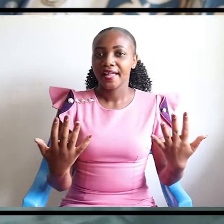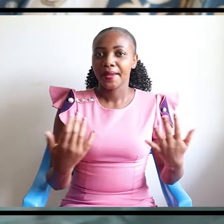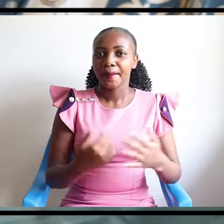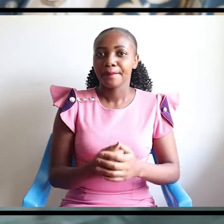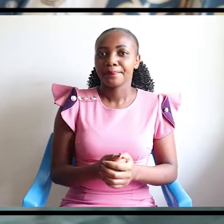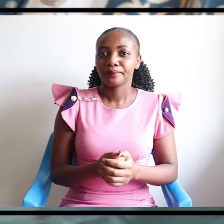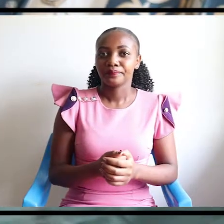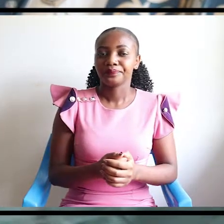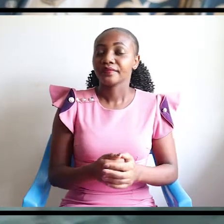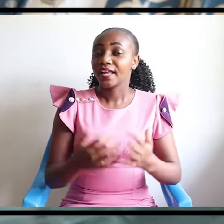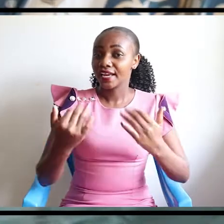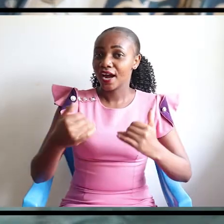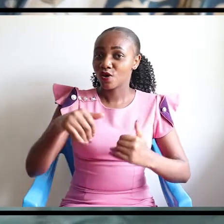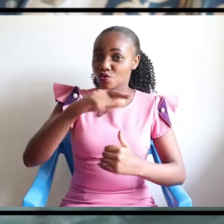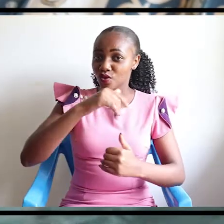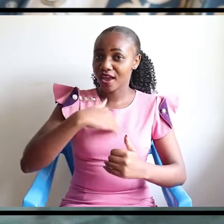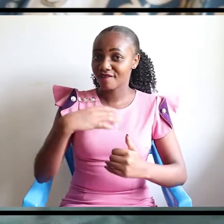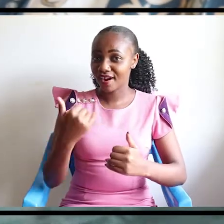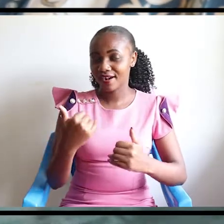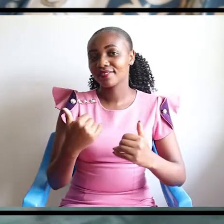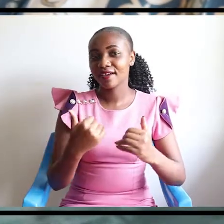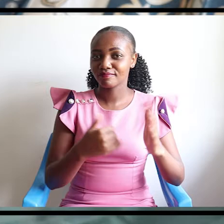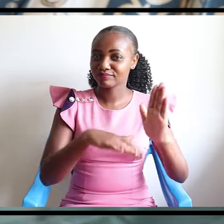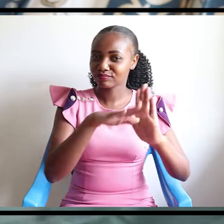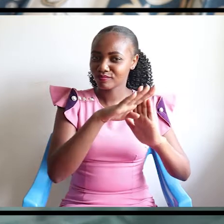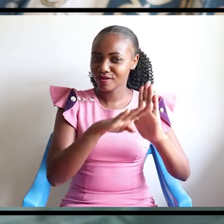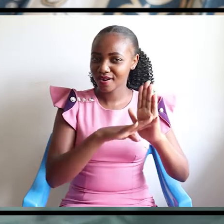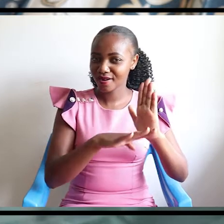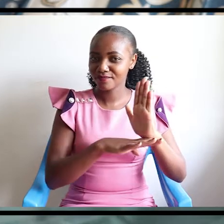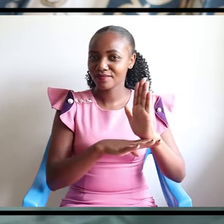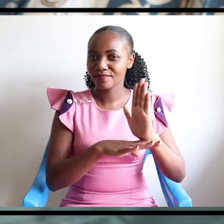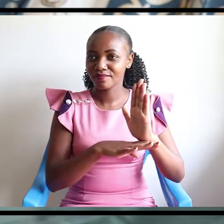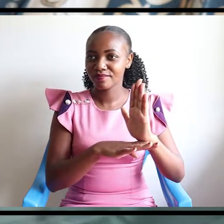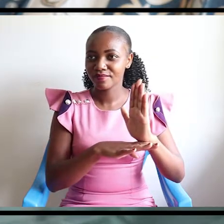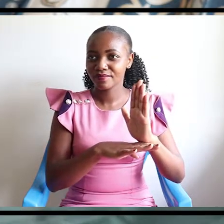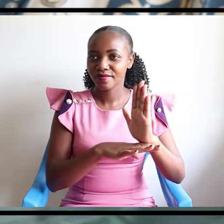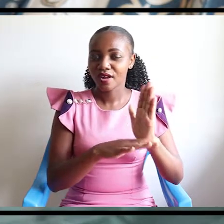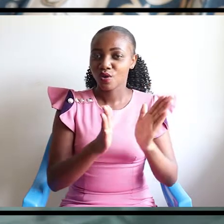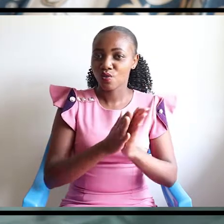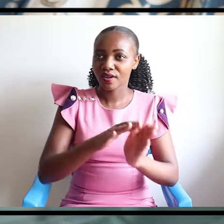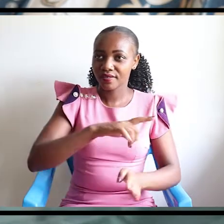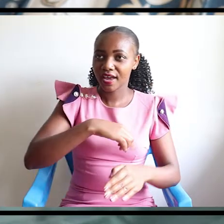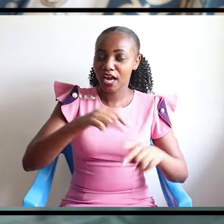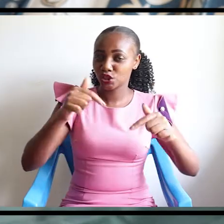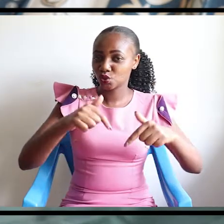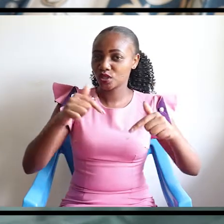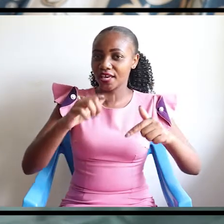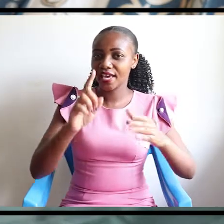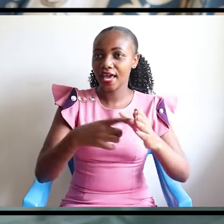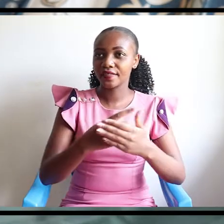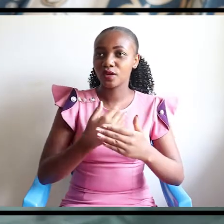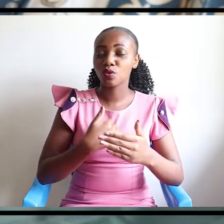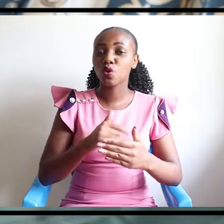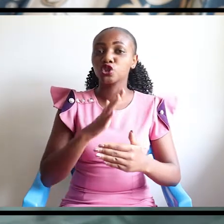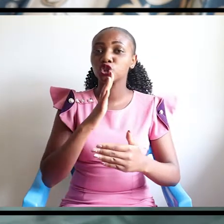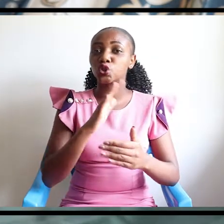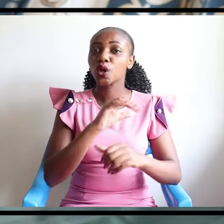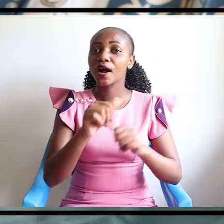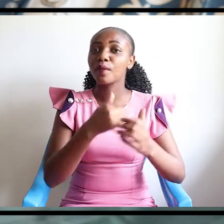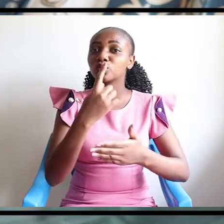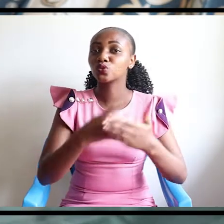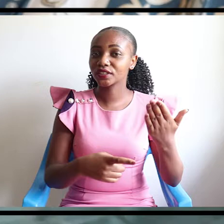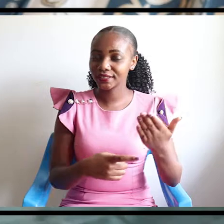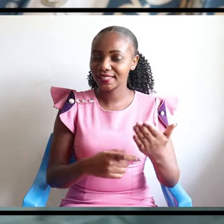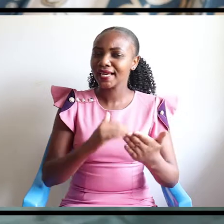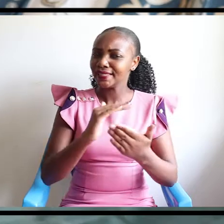PLEP. We have another episode with us today, and today we are talking about some